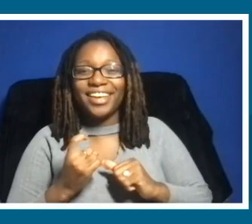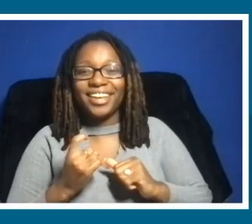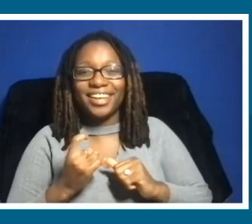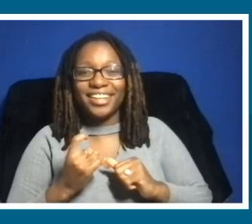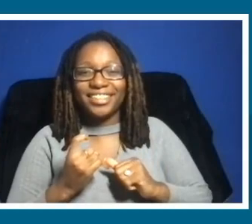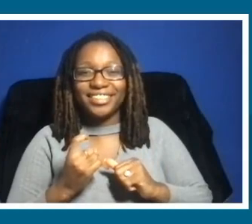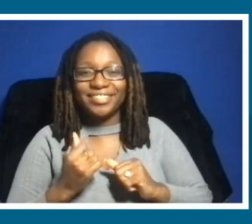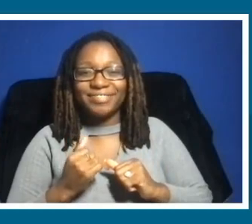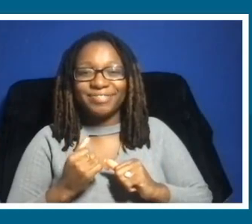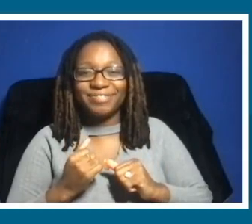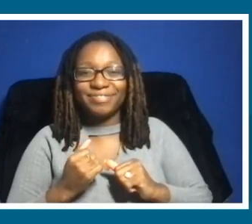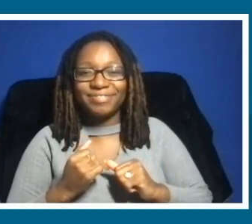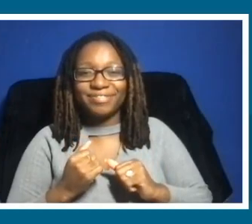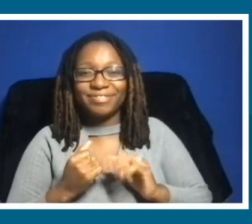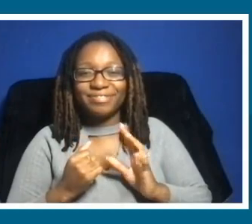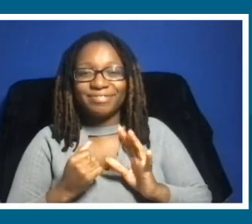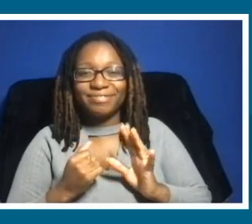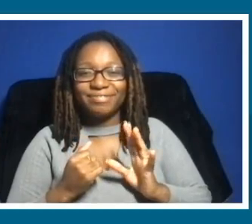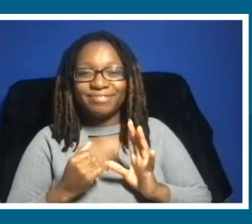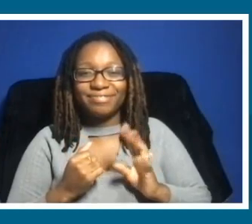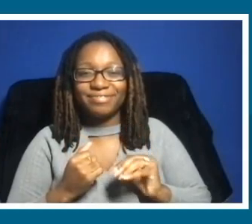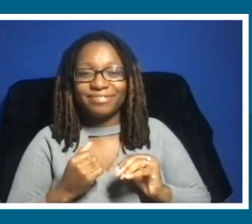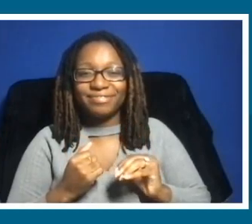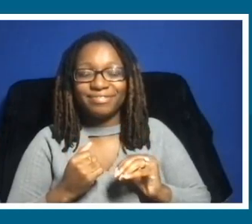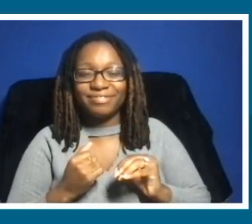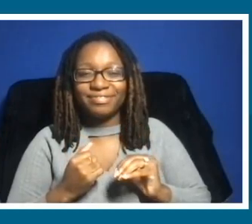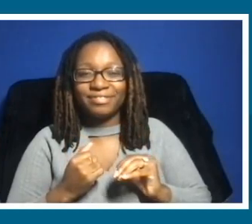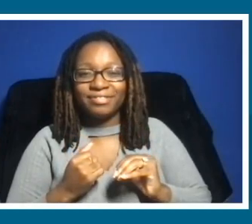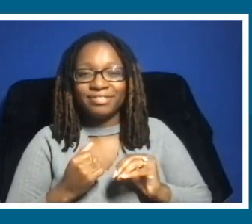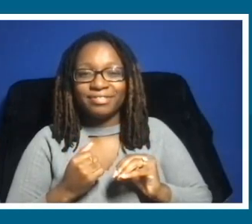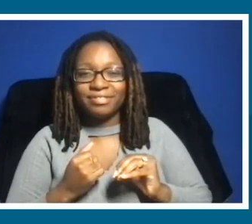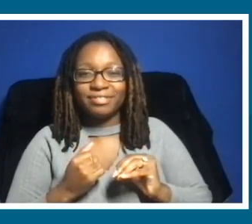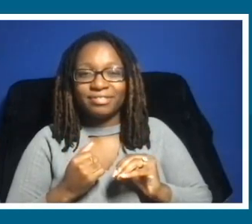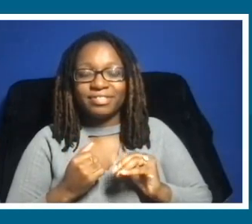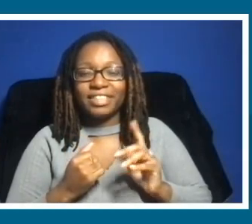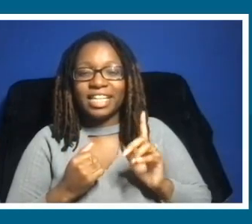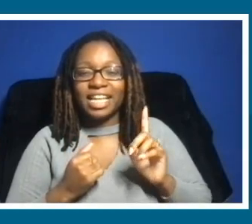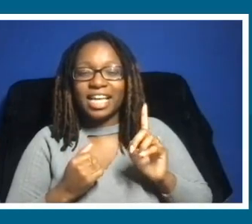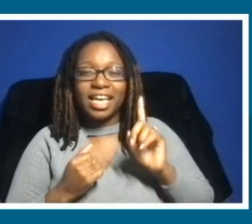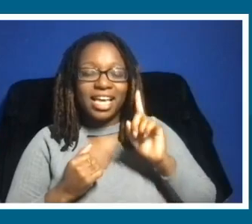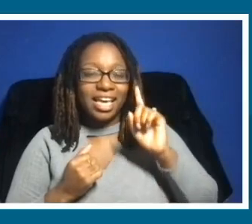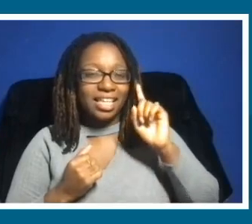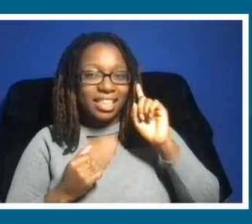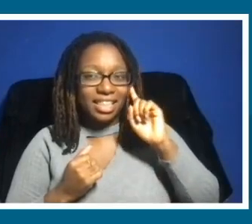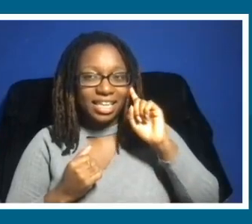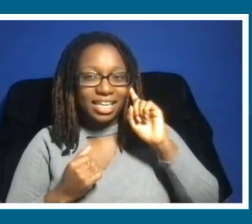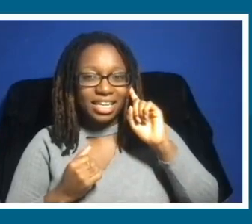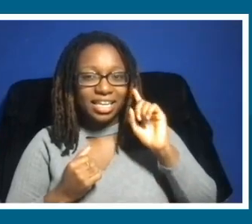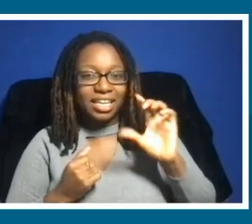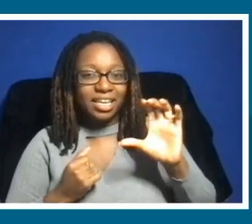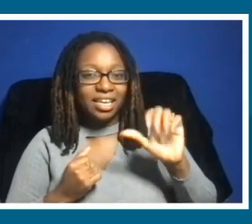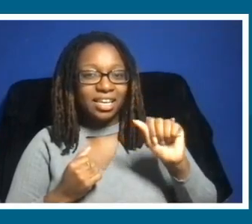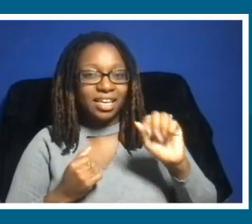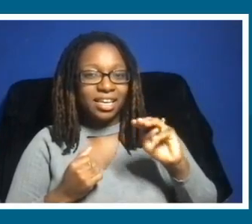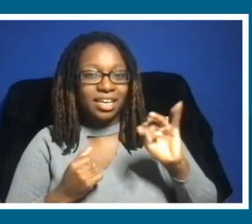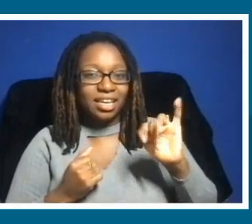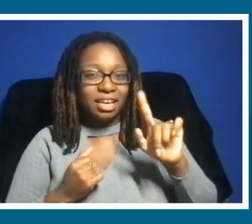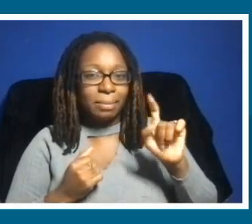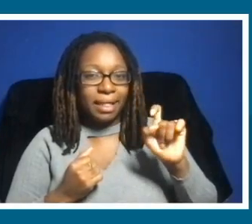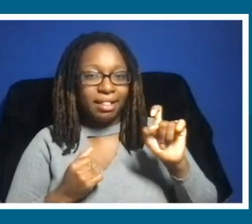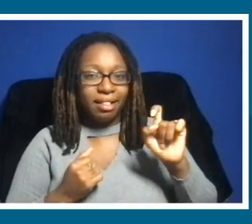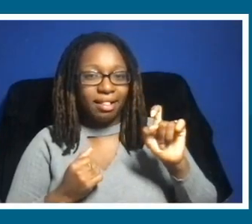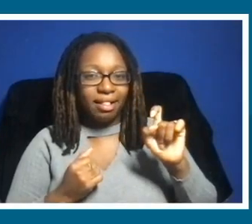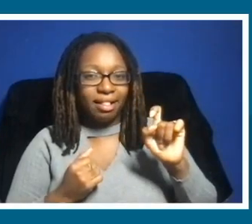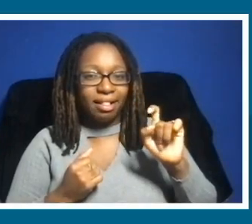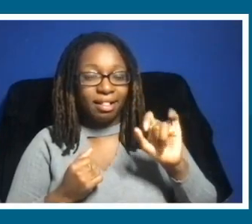I tell you what, I think it's probably best if, Camille, if you want to